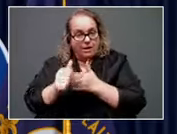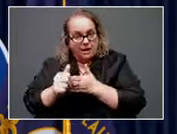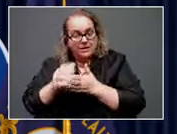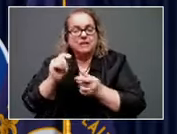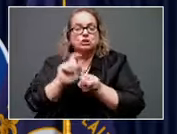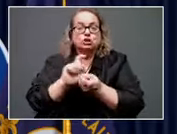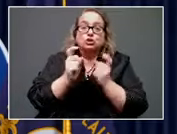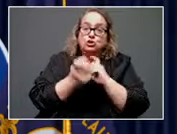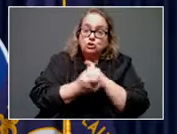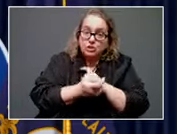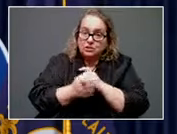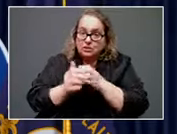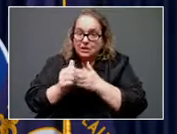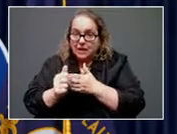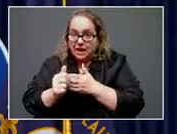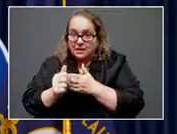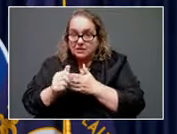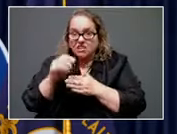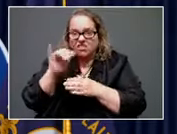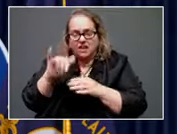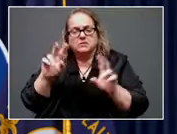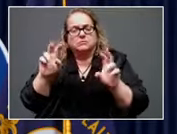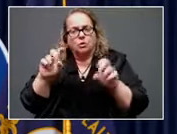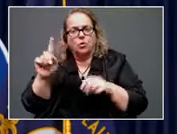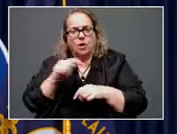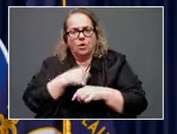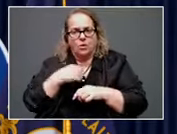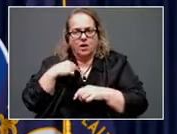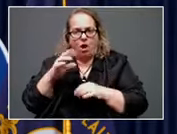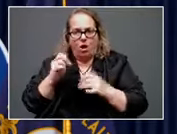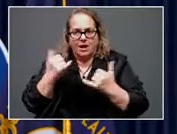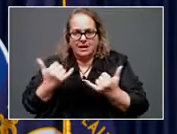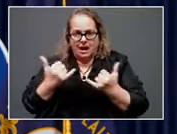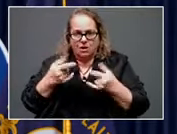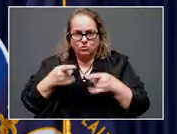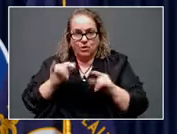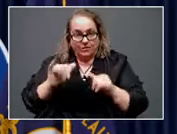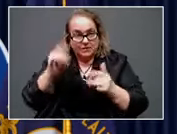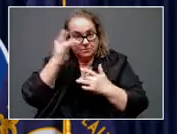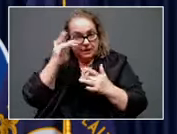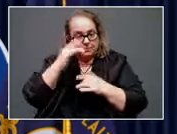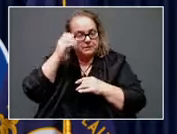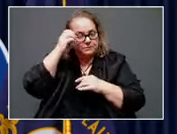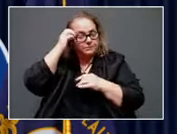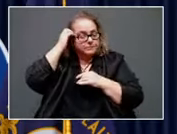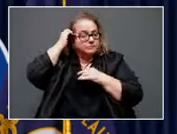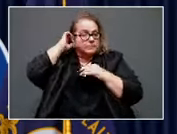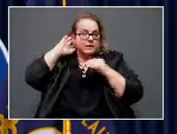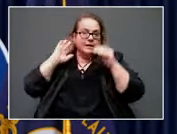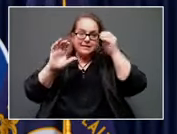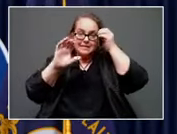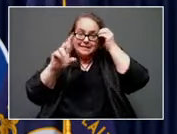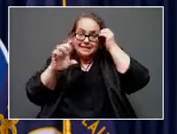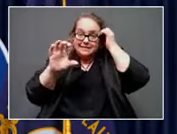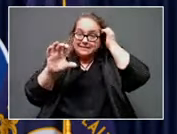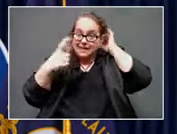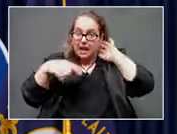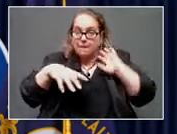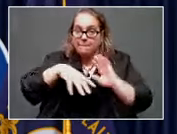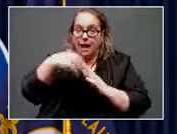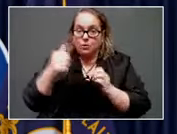given where we are now in this pandemic. Well, the CDC came out with a lot of new guidance on